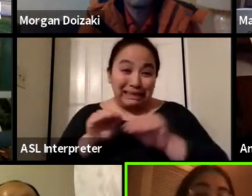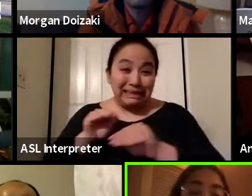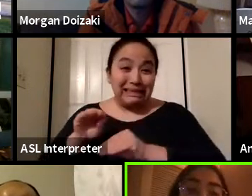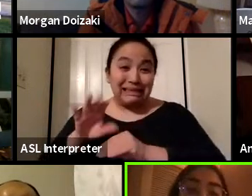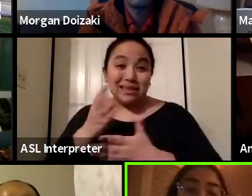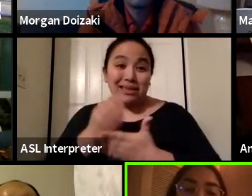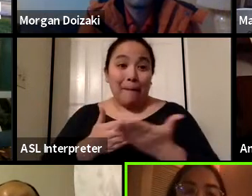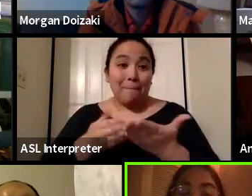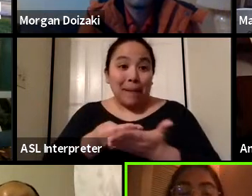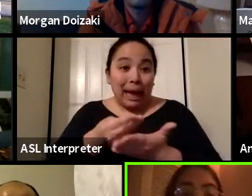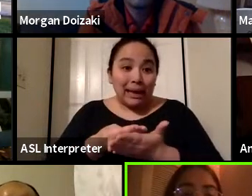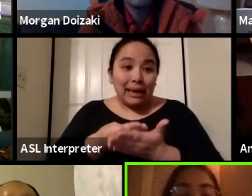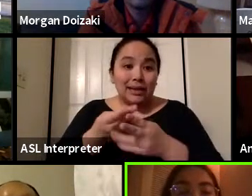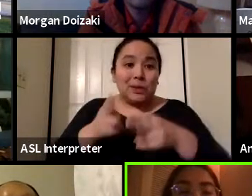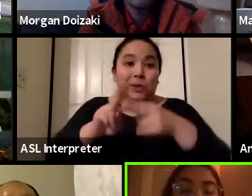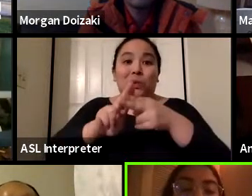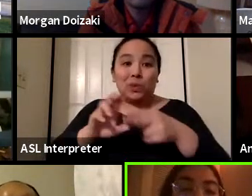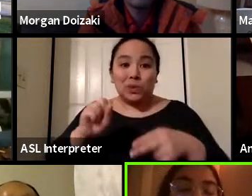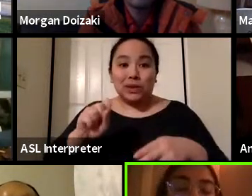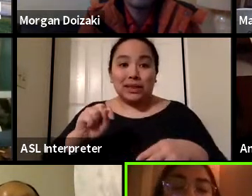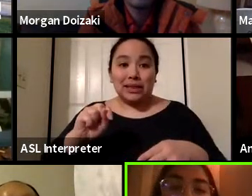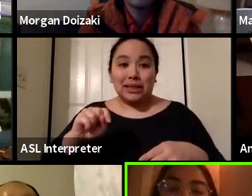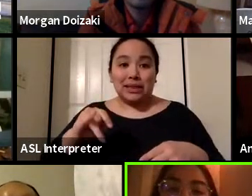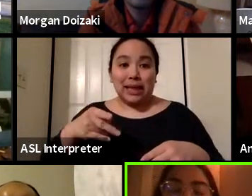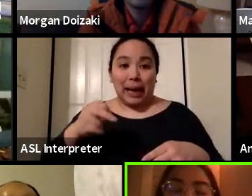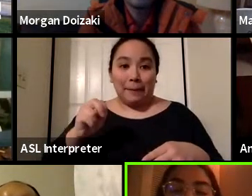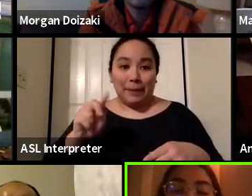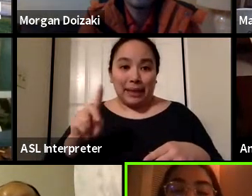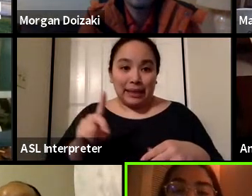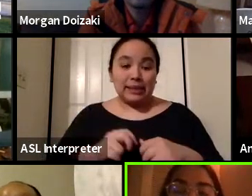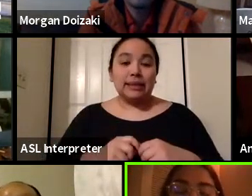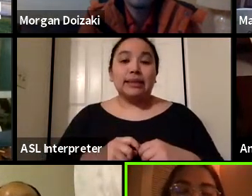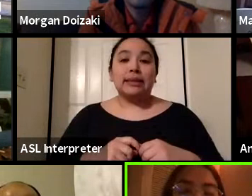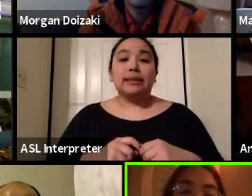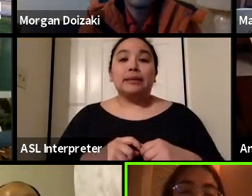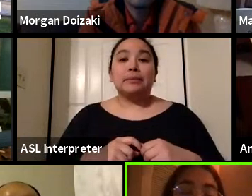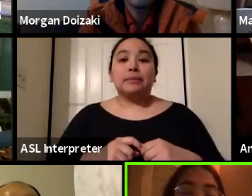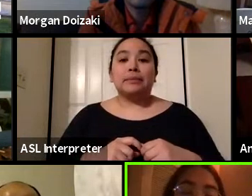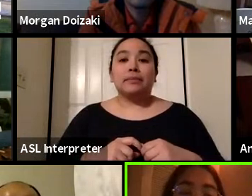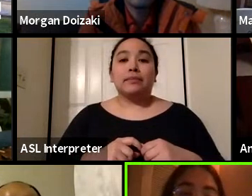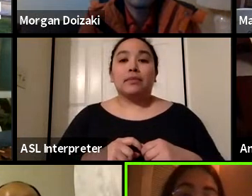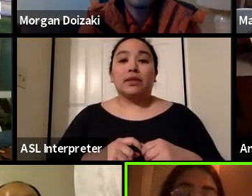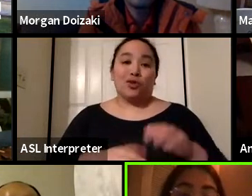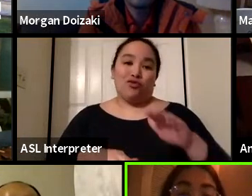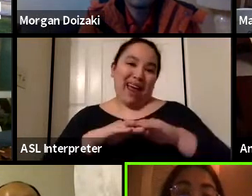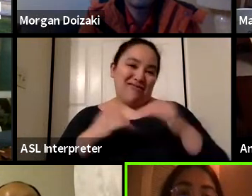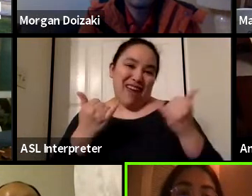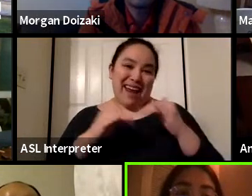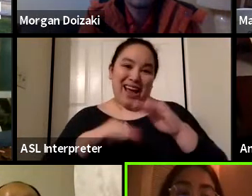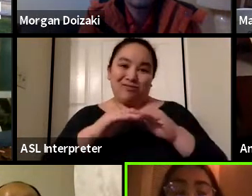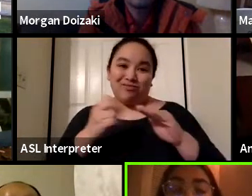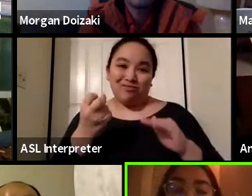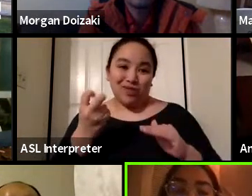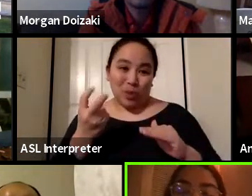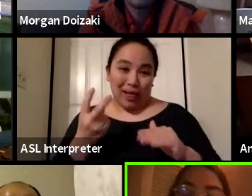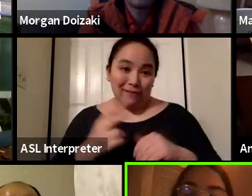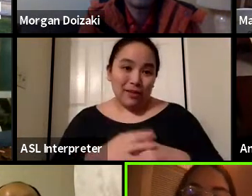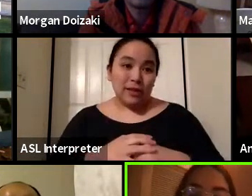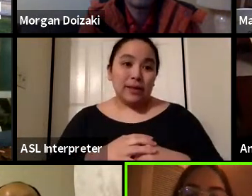into stipends, through budget modification and whatnot. So capacity would be around 12. That's the